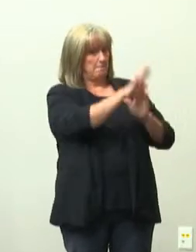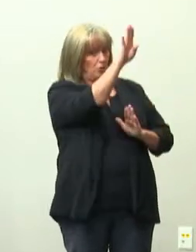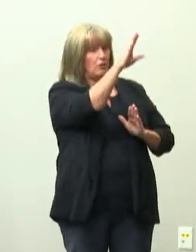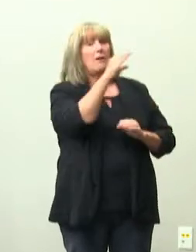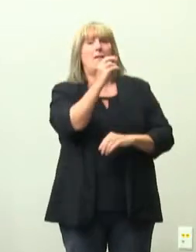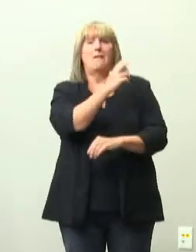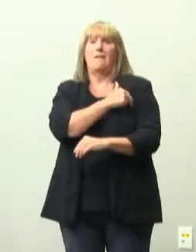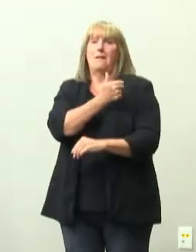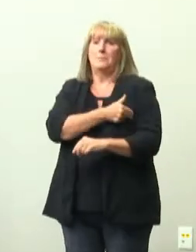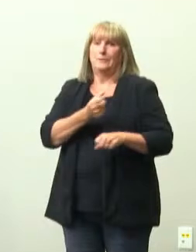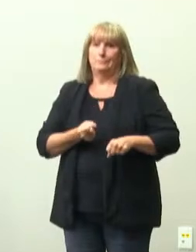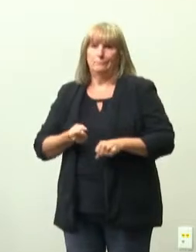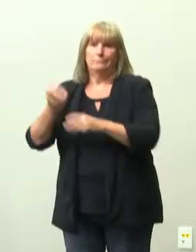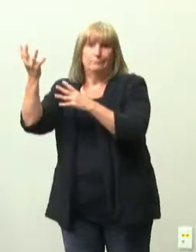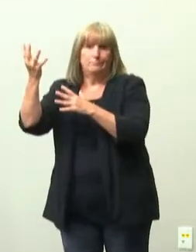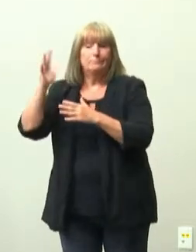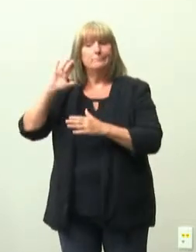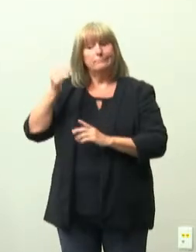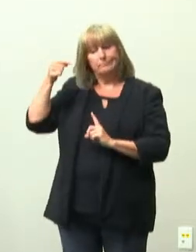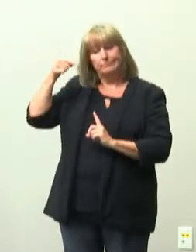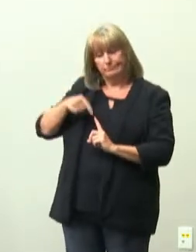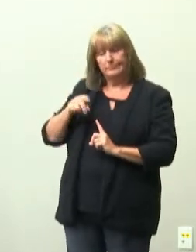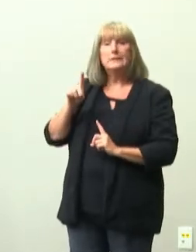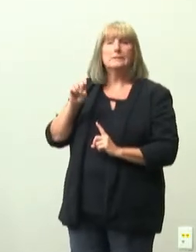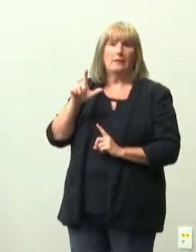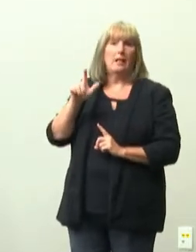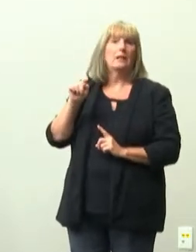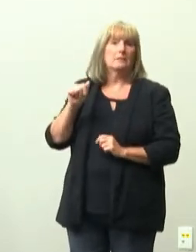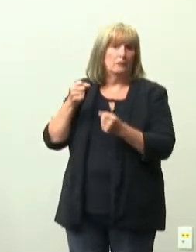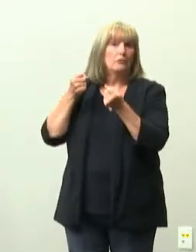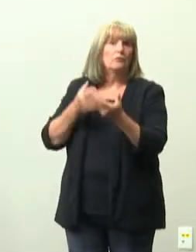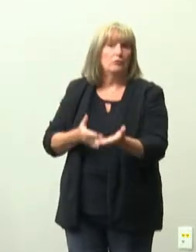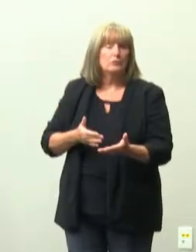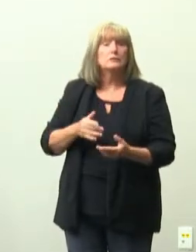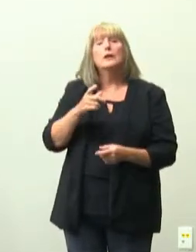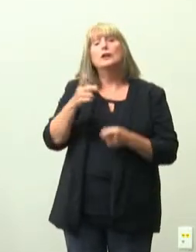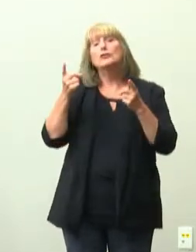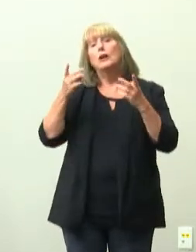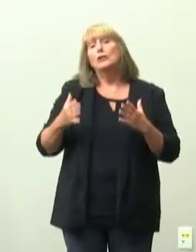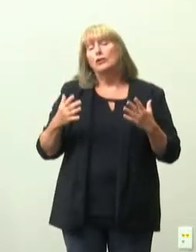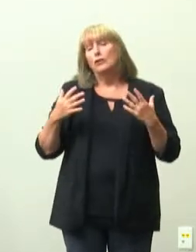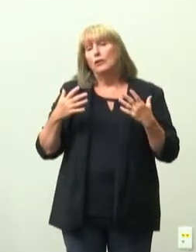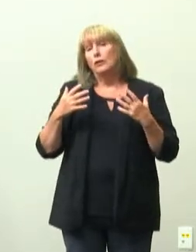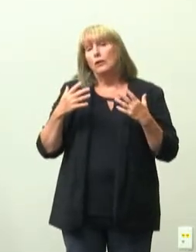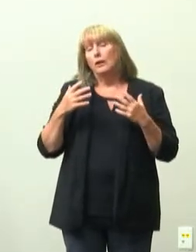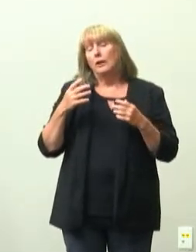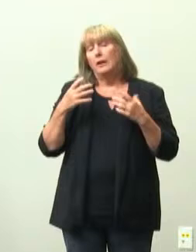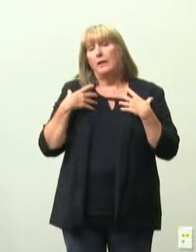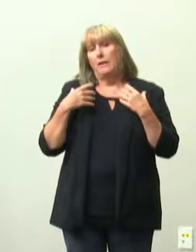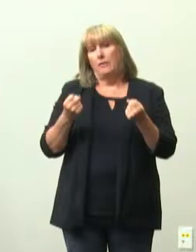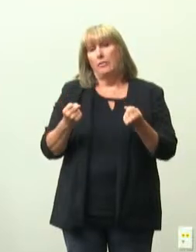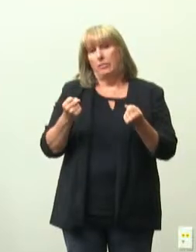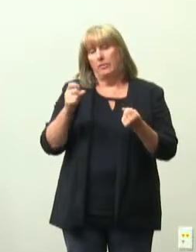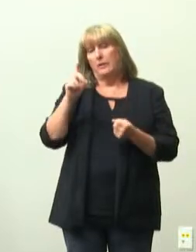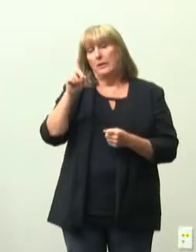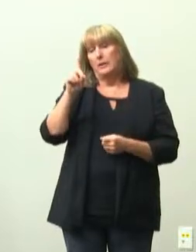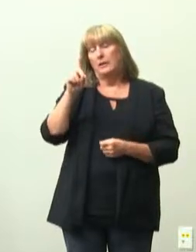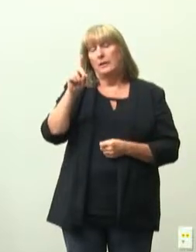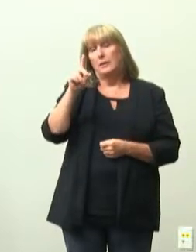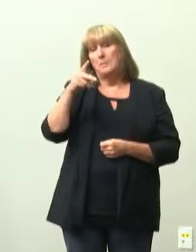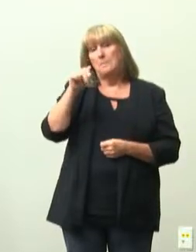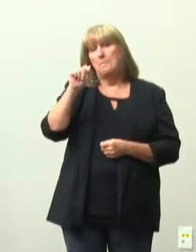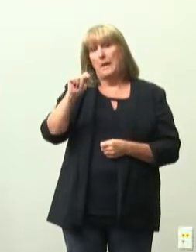variant is a driving factor. Health Director Pat Lopez and her team are actively monitoring the impact of the Delta variant on our